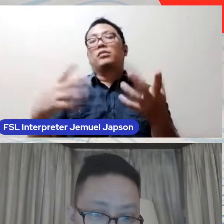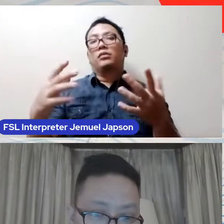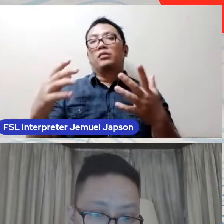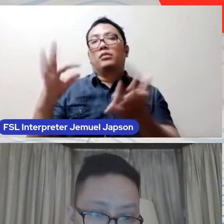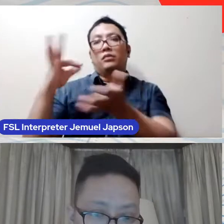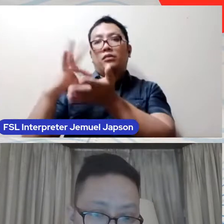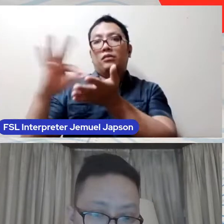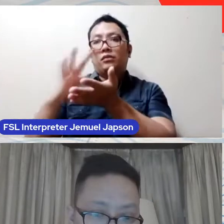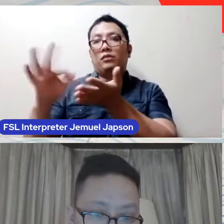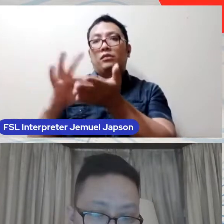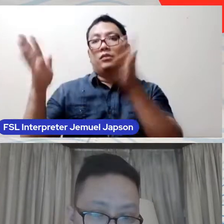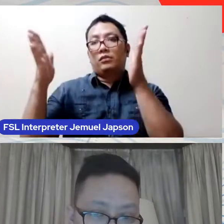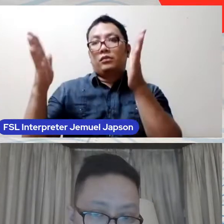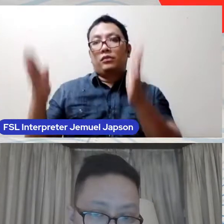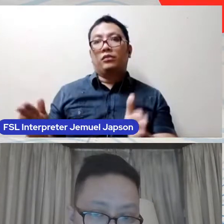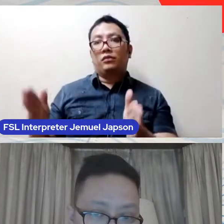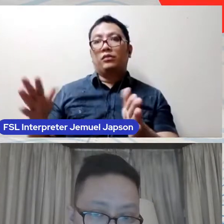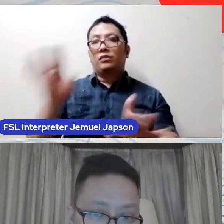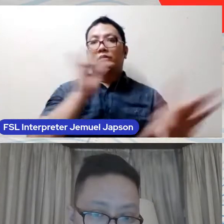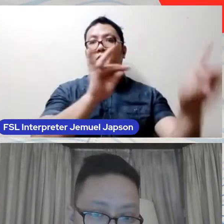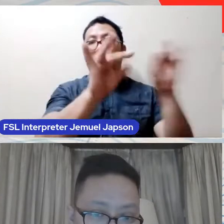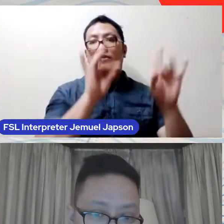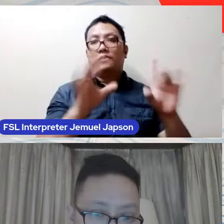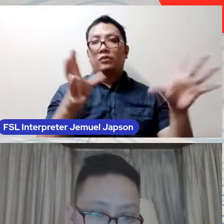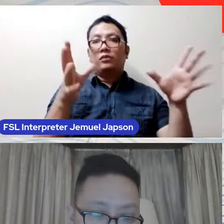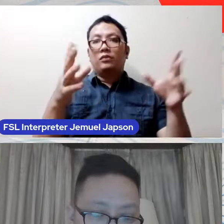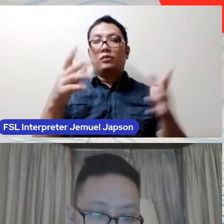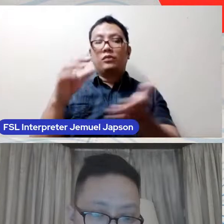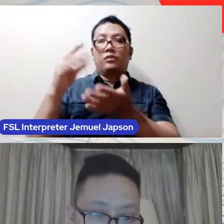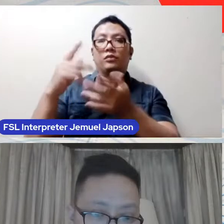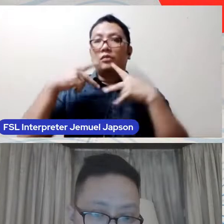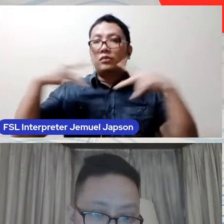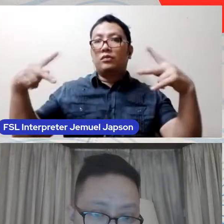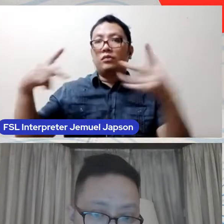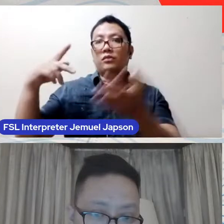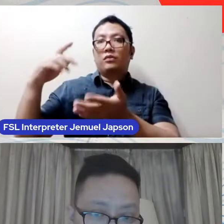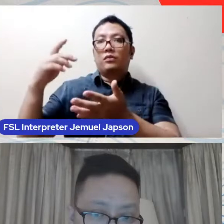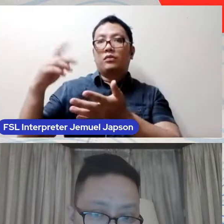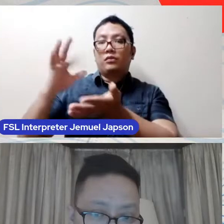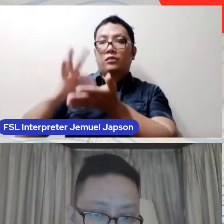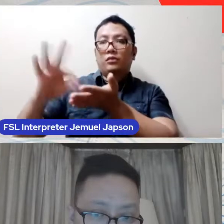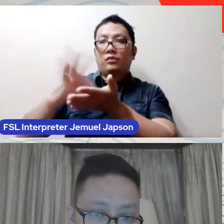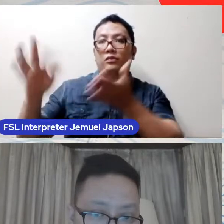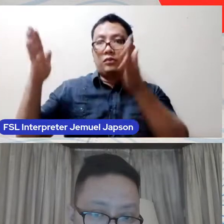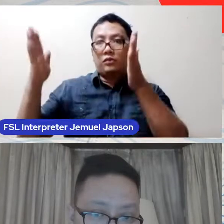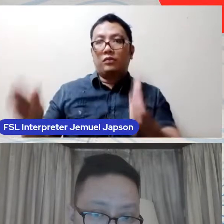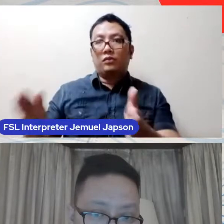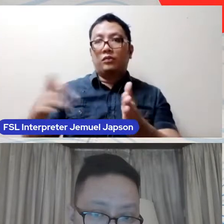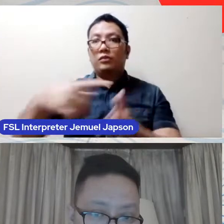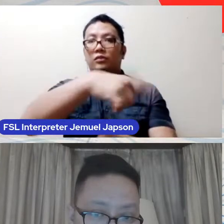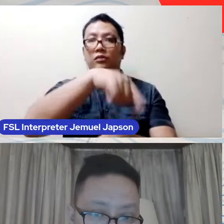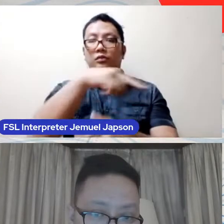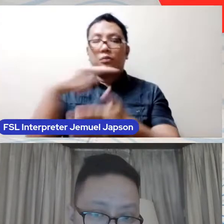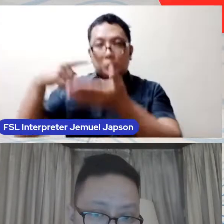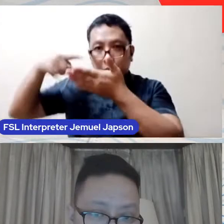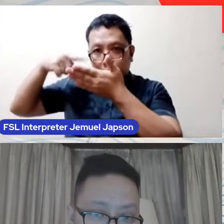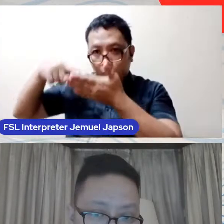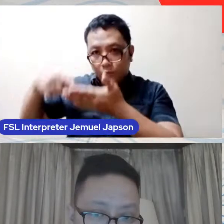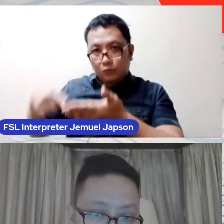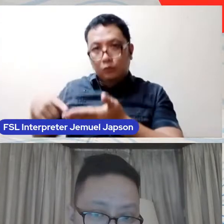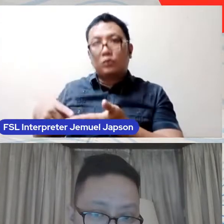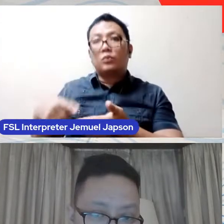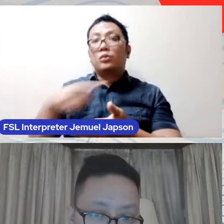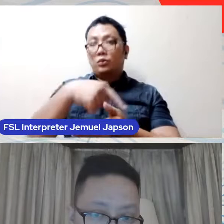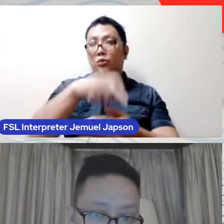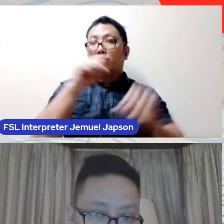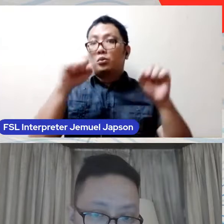call and recruited certified public accountants to function as verifiers. So sila po talaga yung pwede po silang,